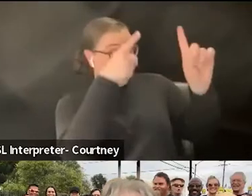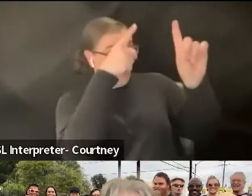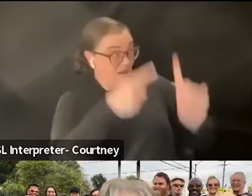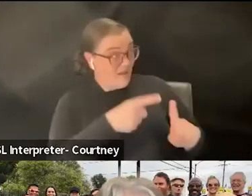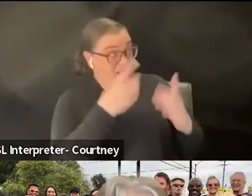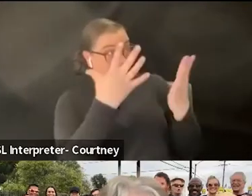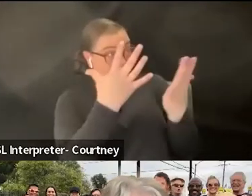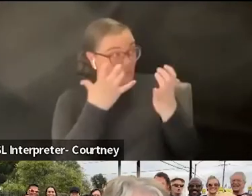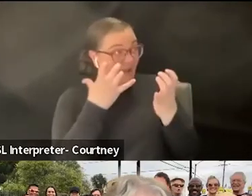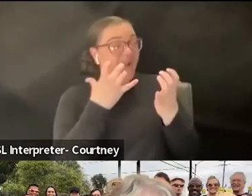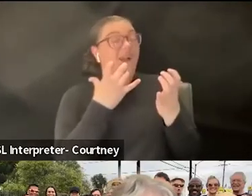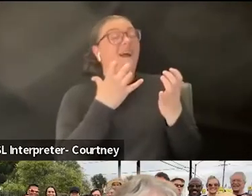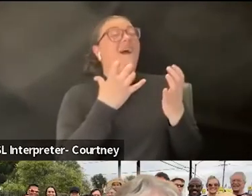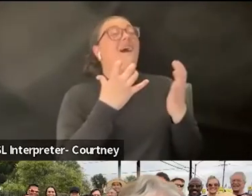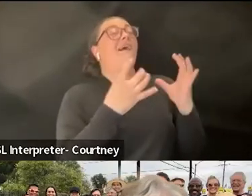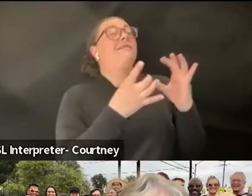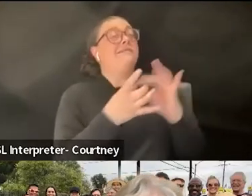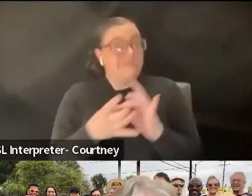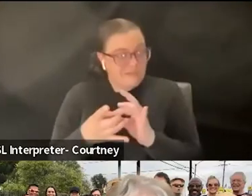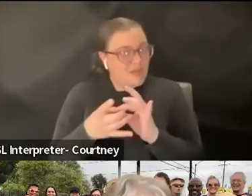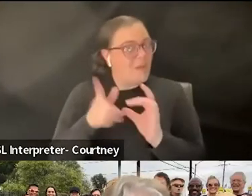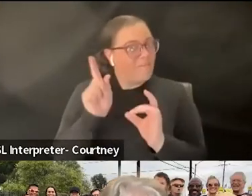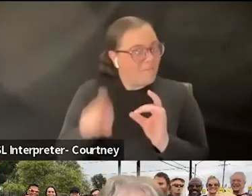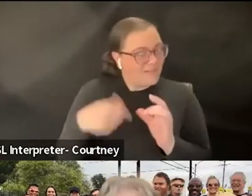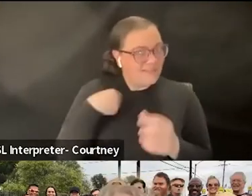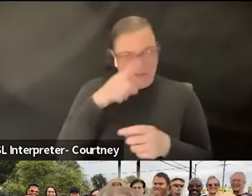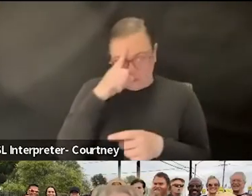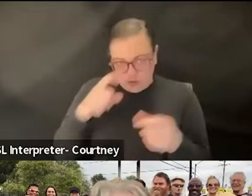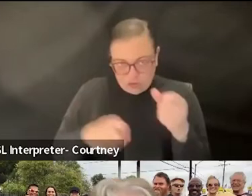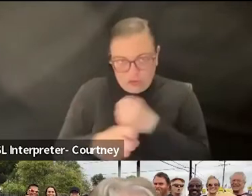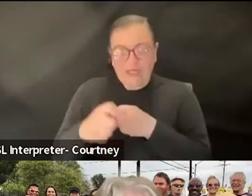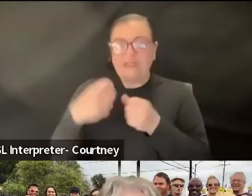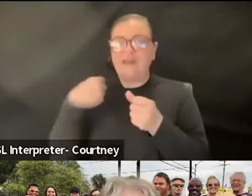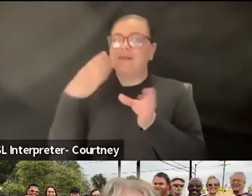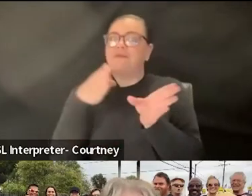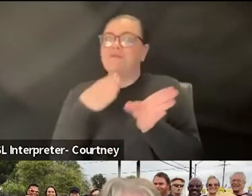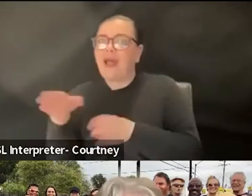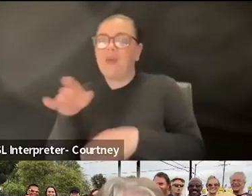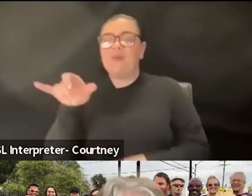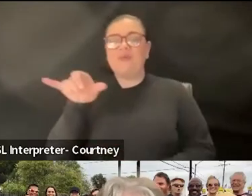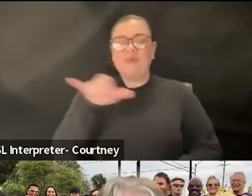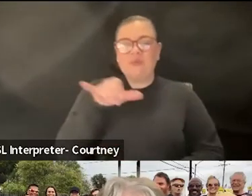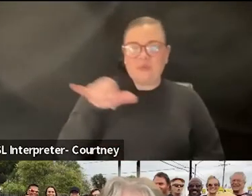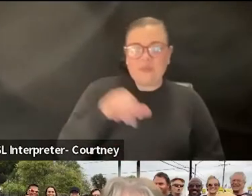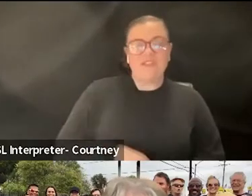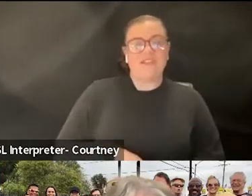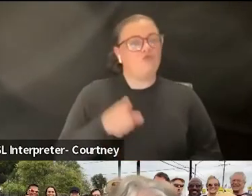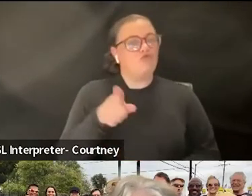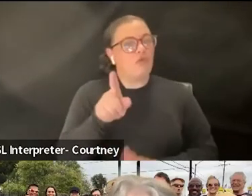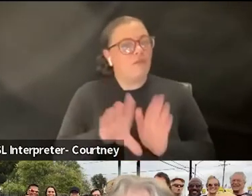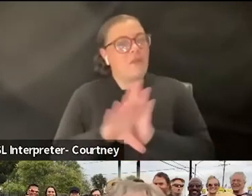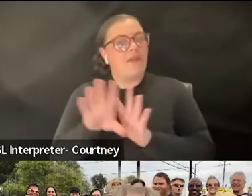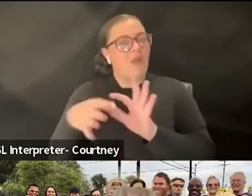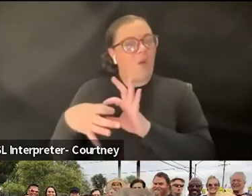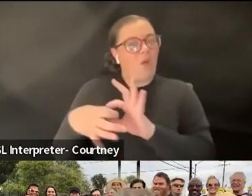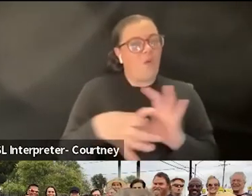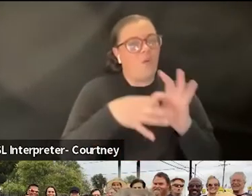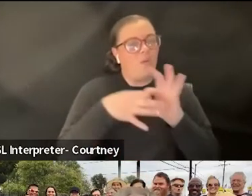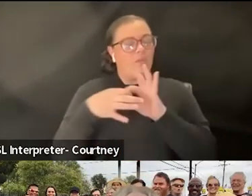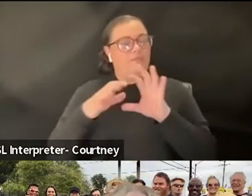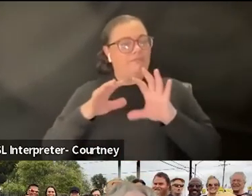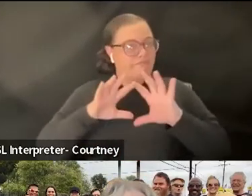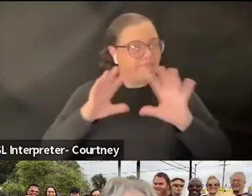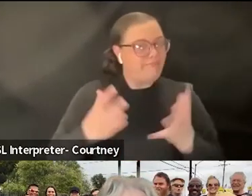then have to strategize. So listening, education, and vision, then action. You have to build that coalition of your collective of